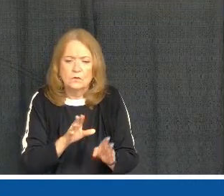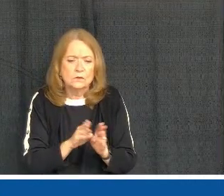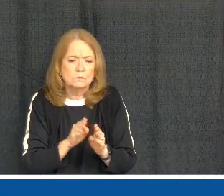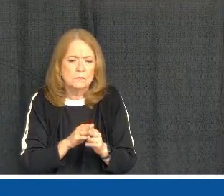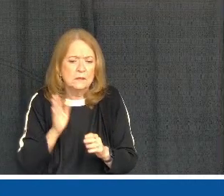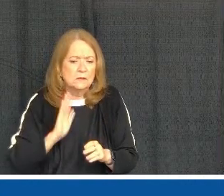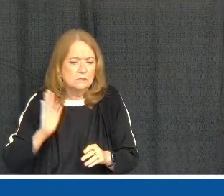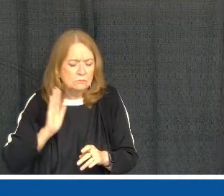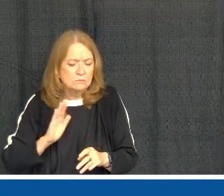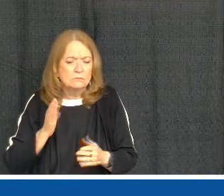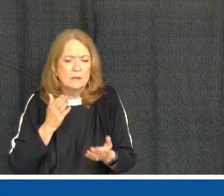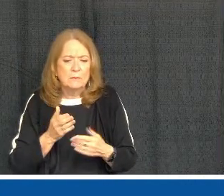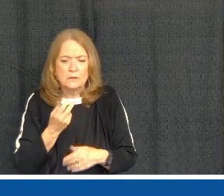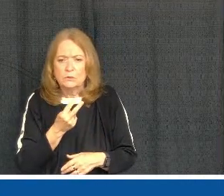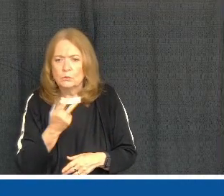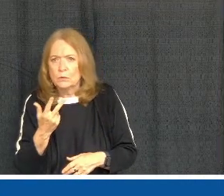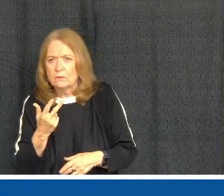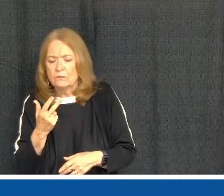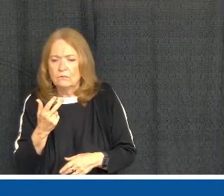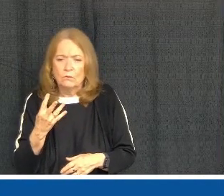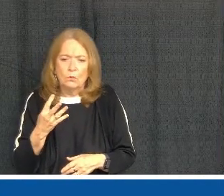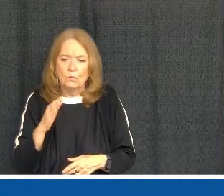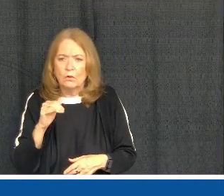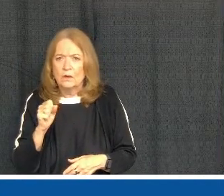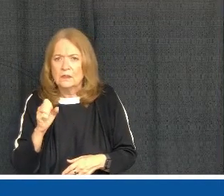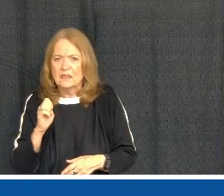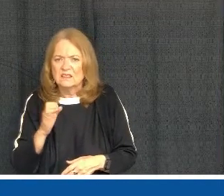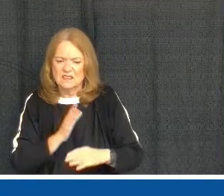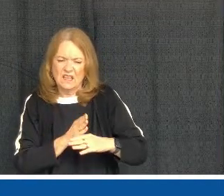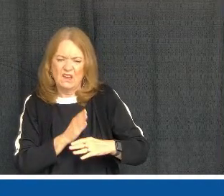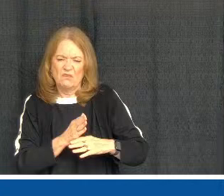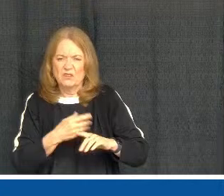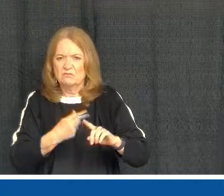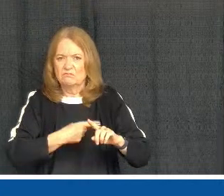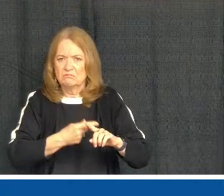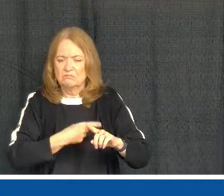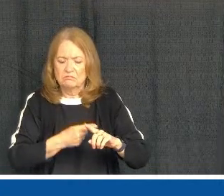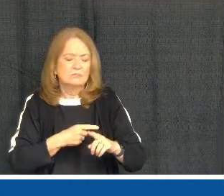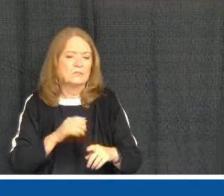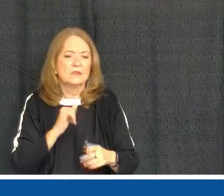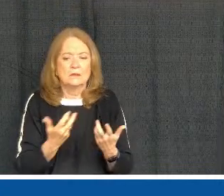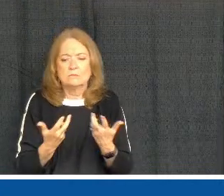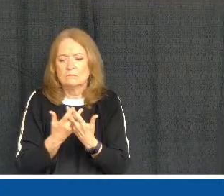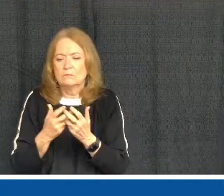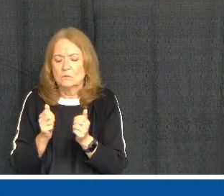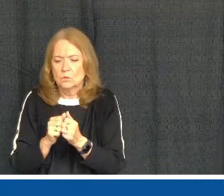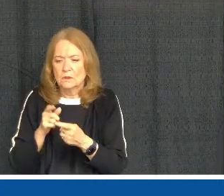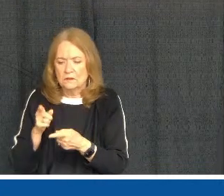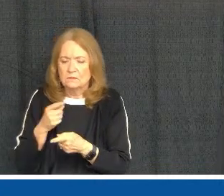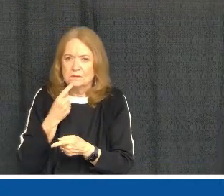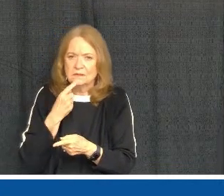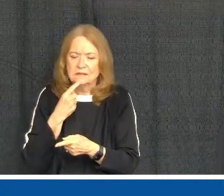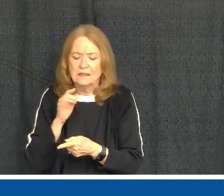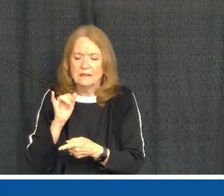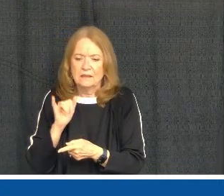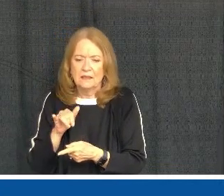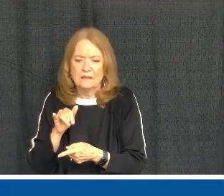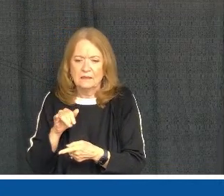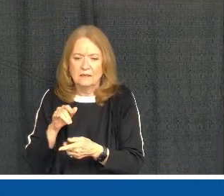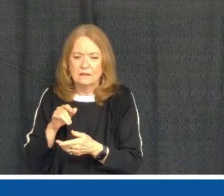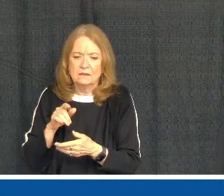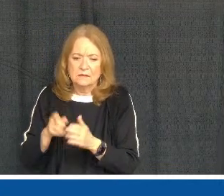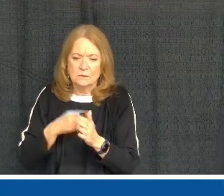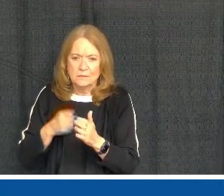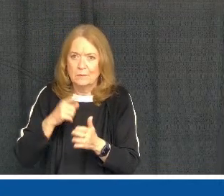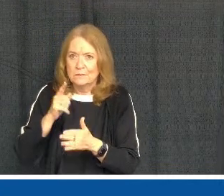to 3, maybe 4 cases is the average per month, which lines with what Mr. Tyndall said, but that they cancel those meetings often